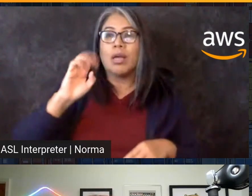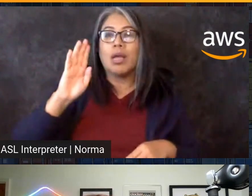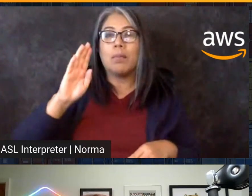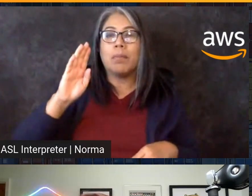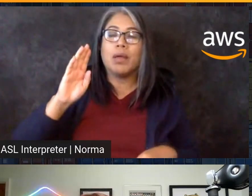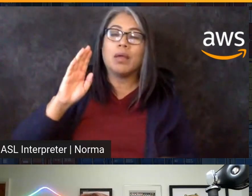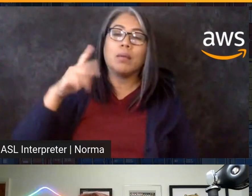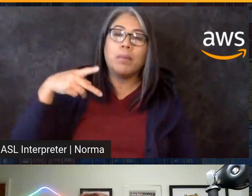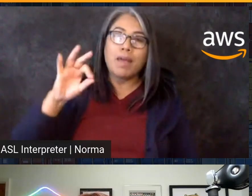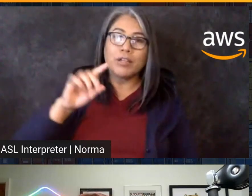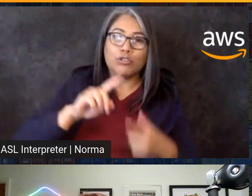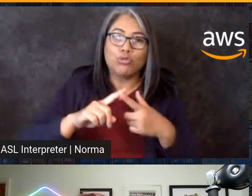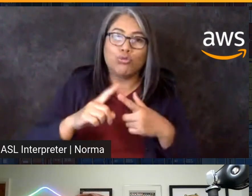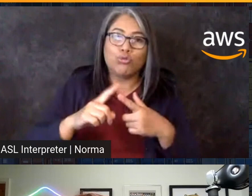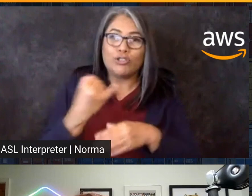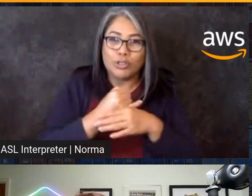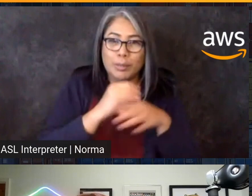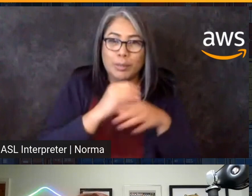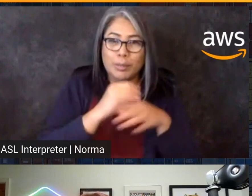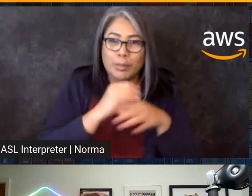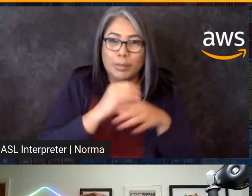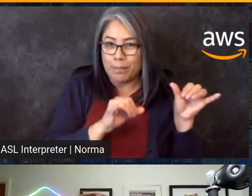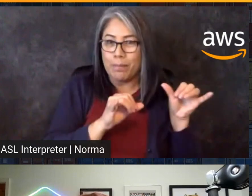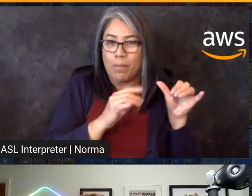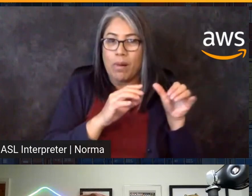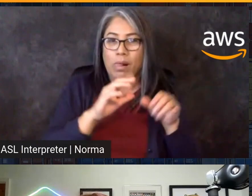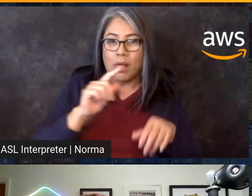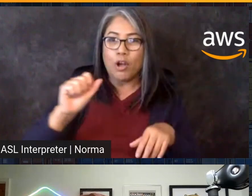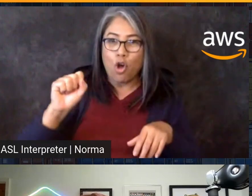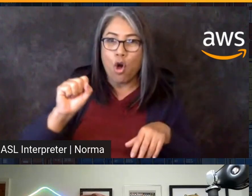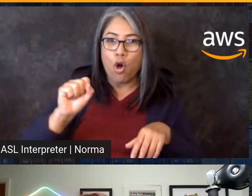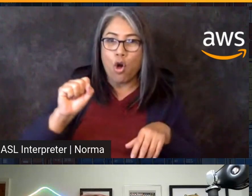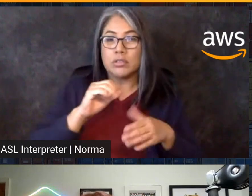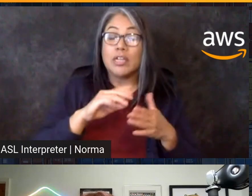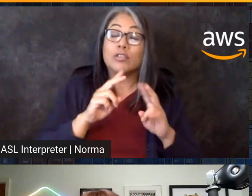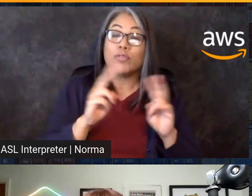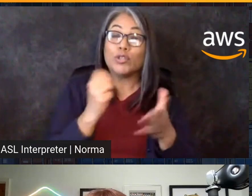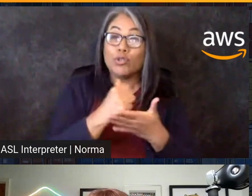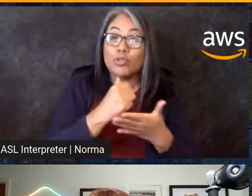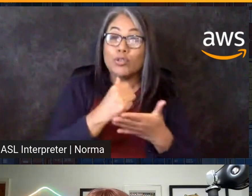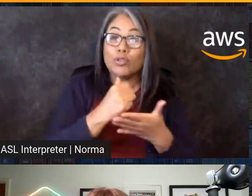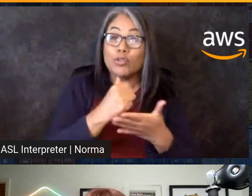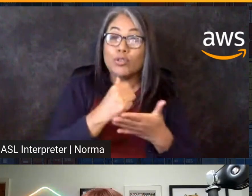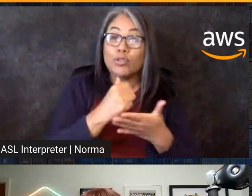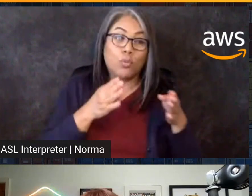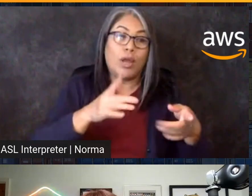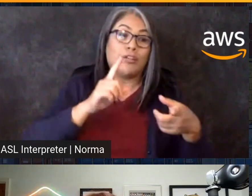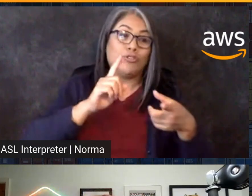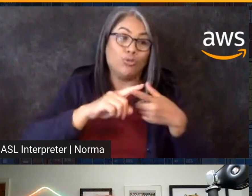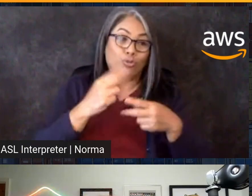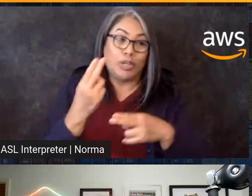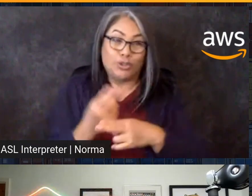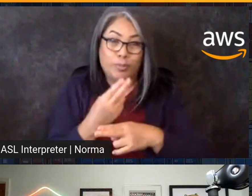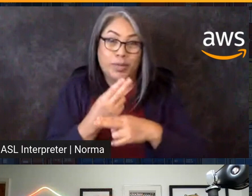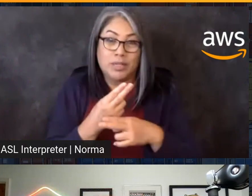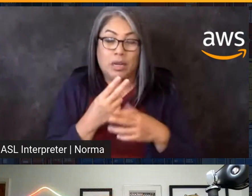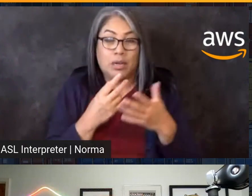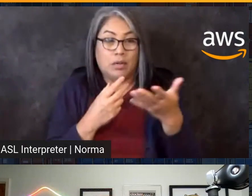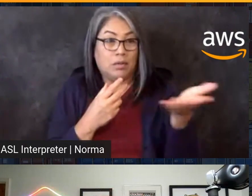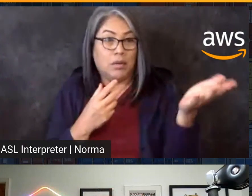really useful and a good way of instrumenting what an application is trying to